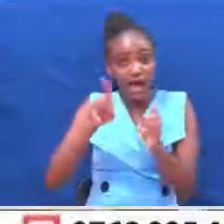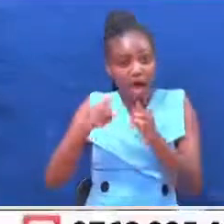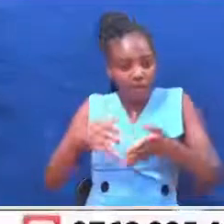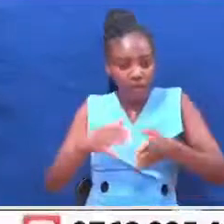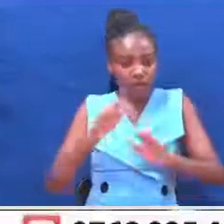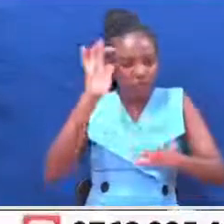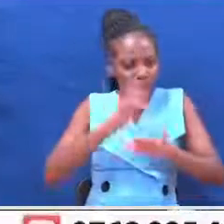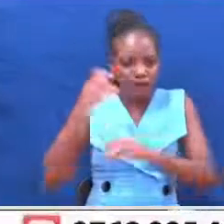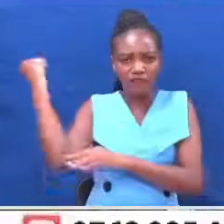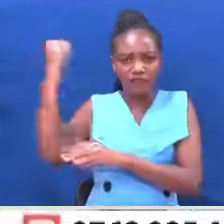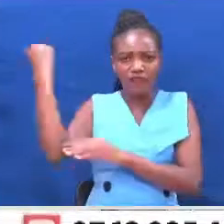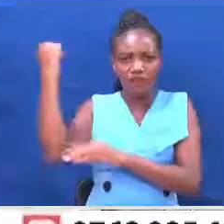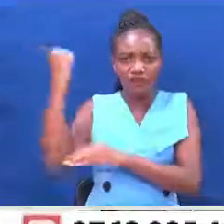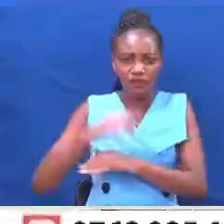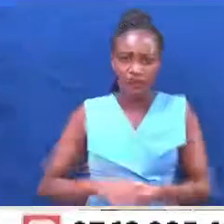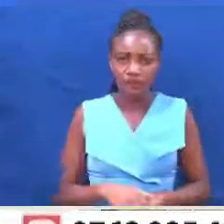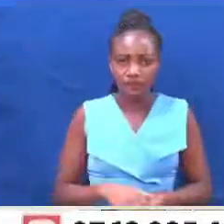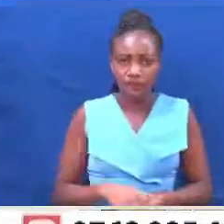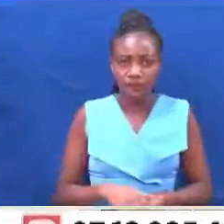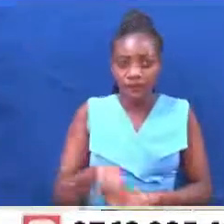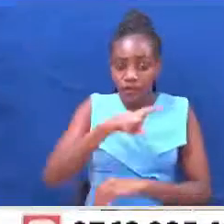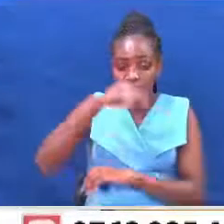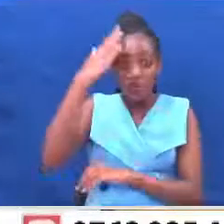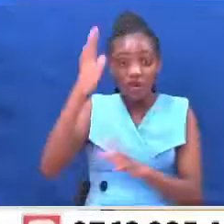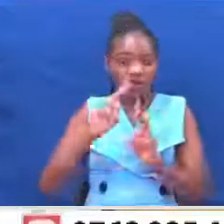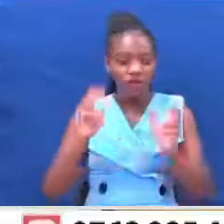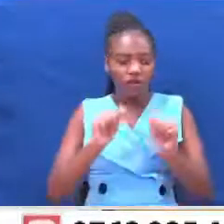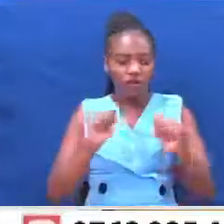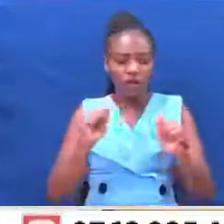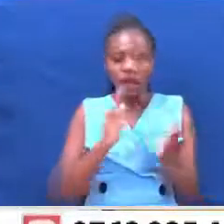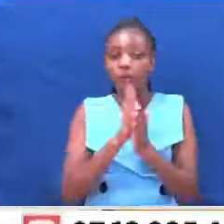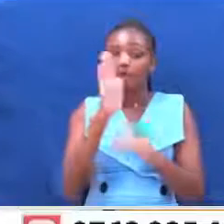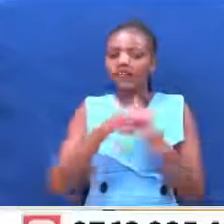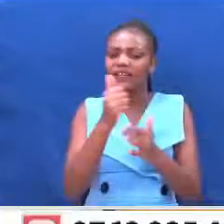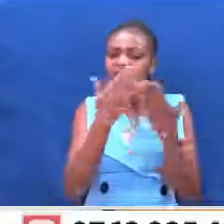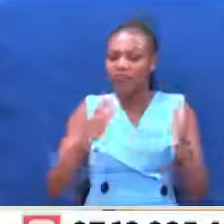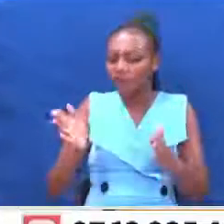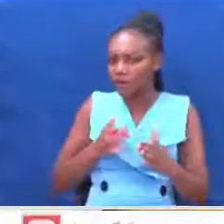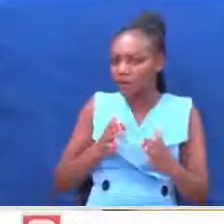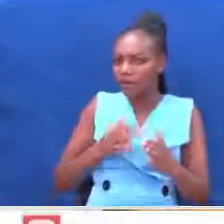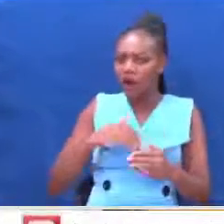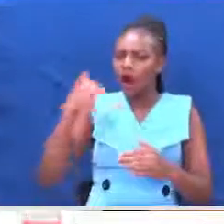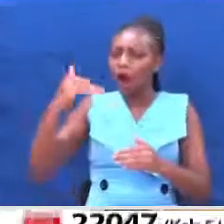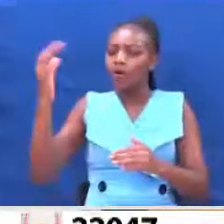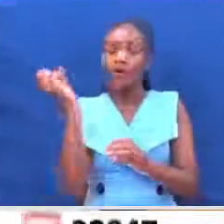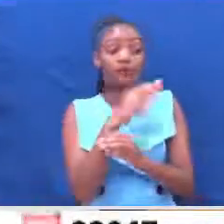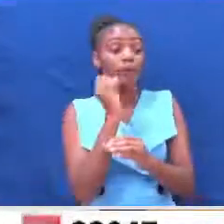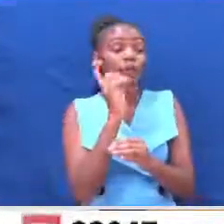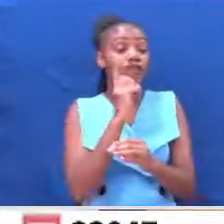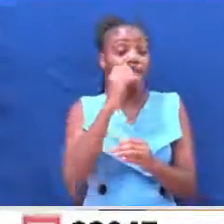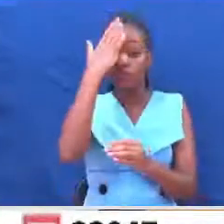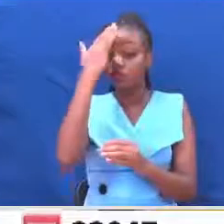avenue to attack political opponents. We know that more than anything, women have been crying